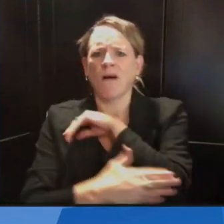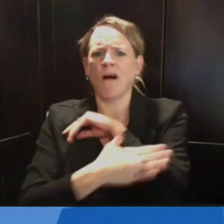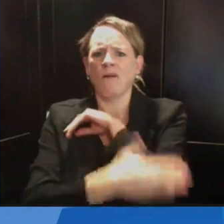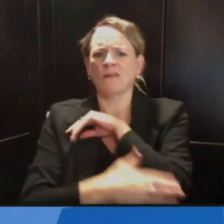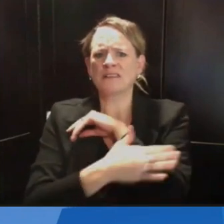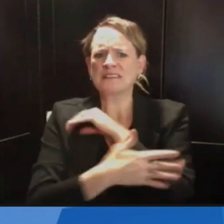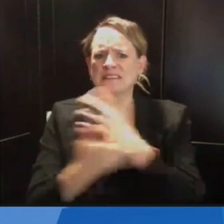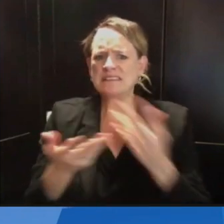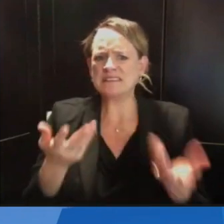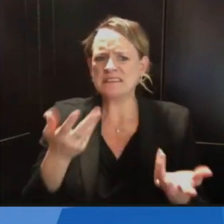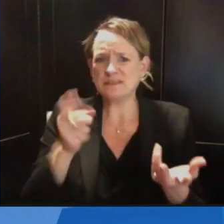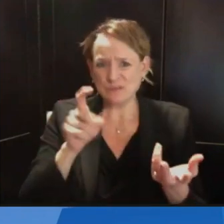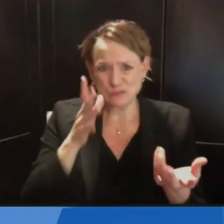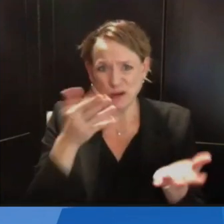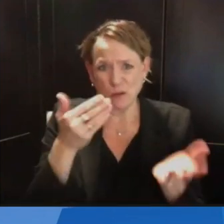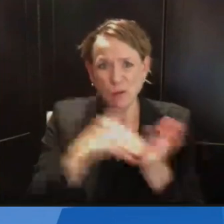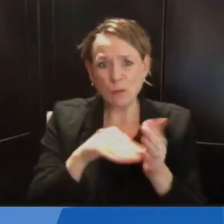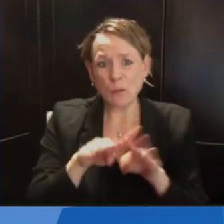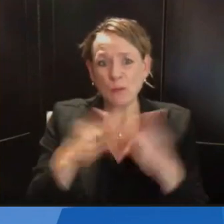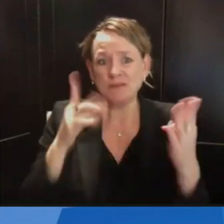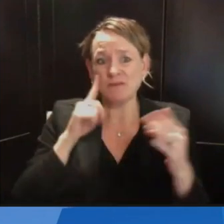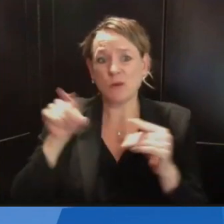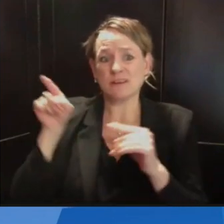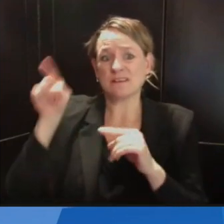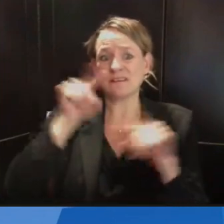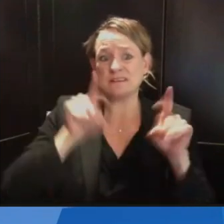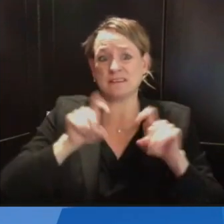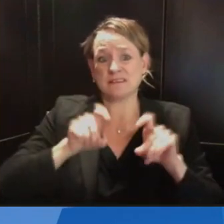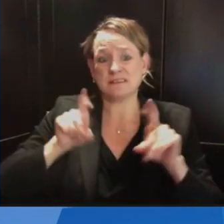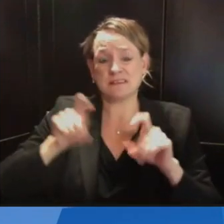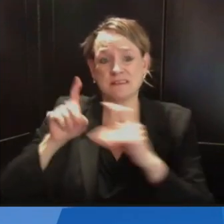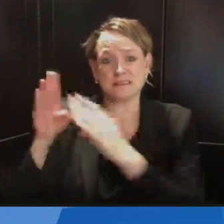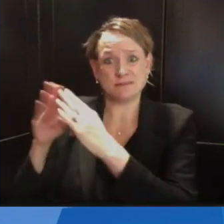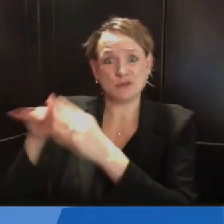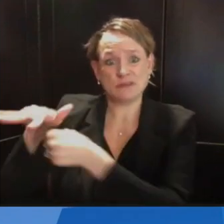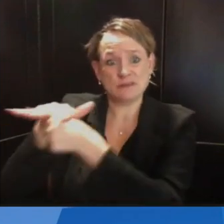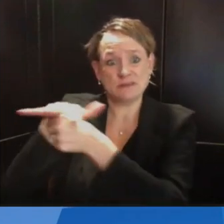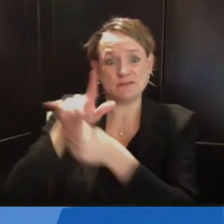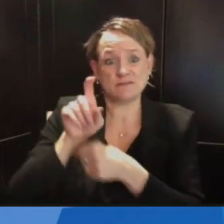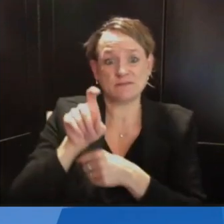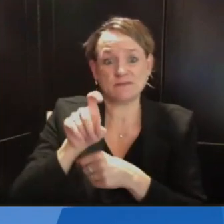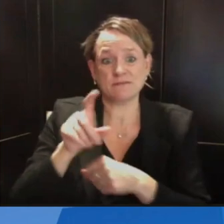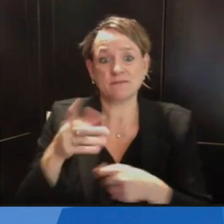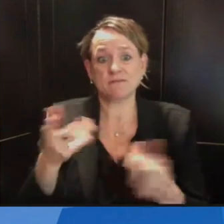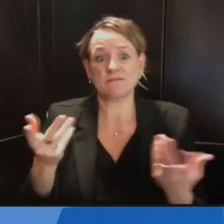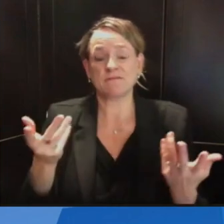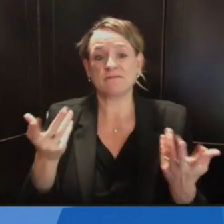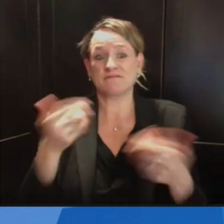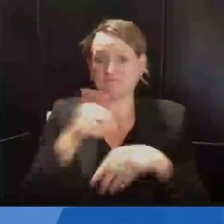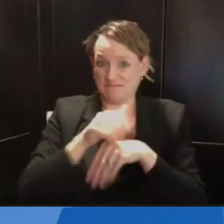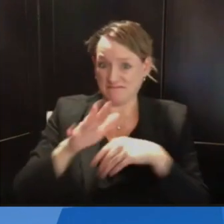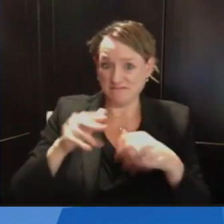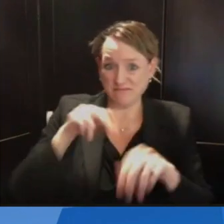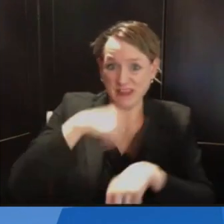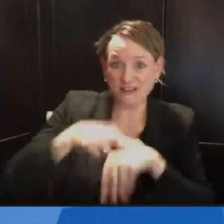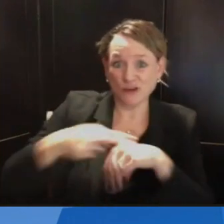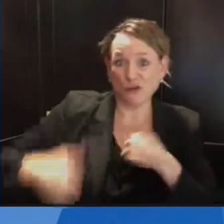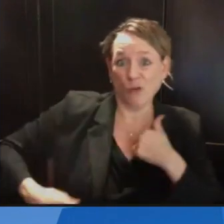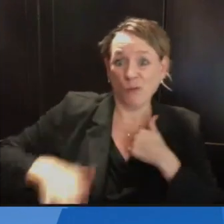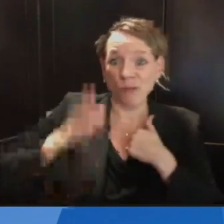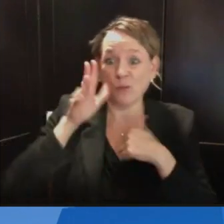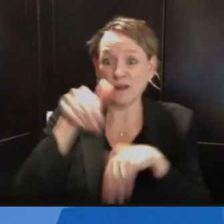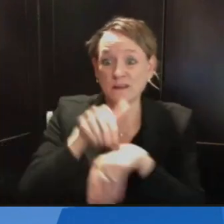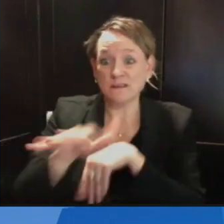community testing sites again and sending in the National Guard to run them? Yeah. Thank you for the question. We